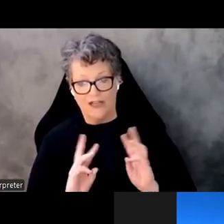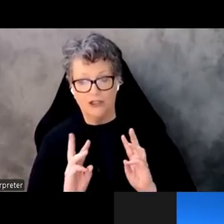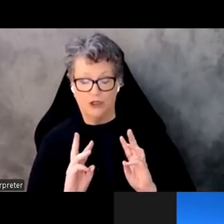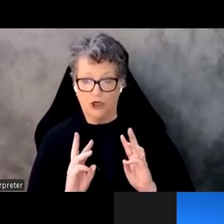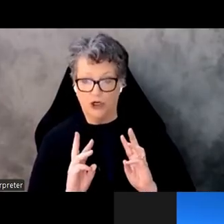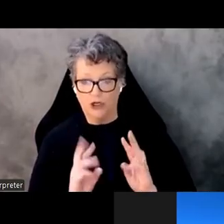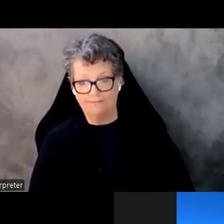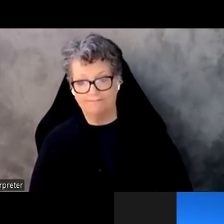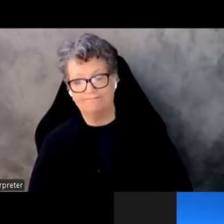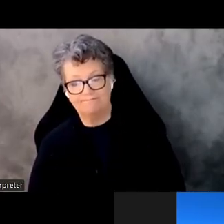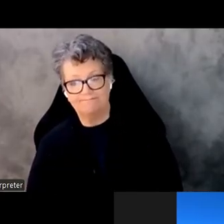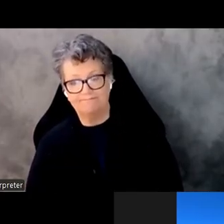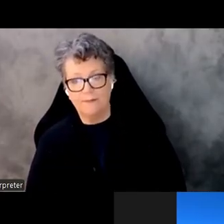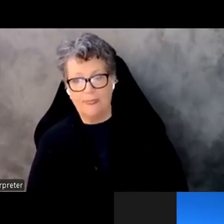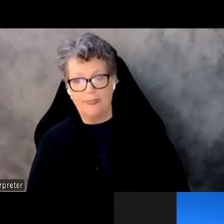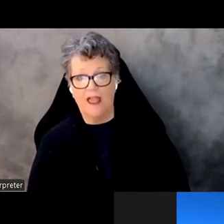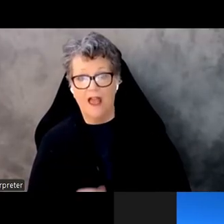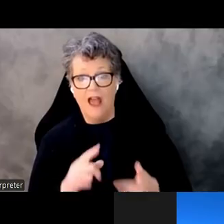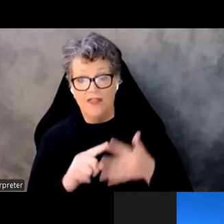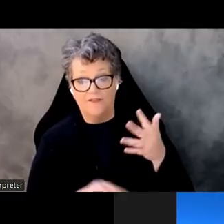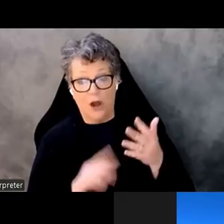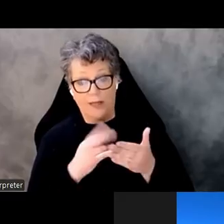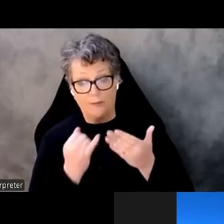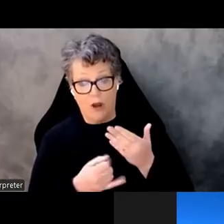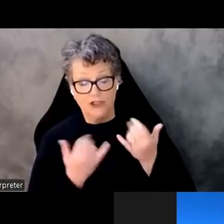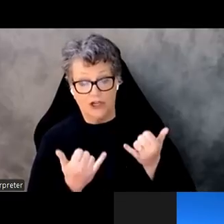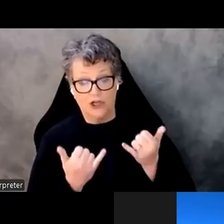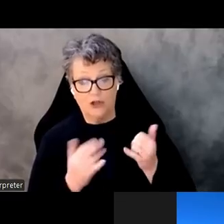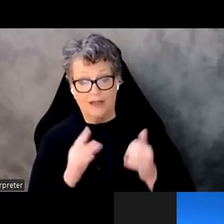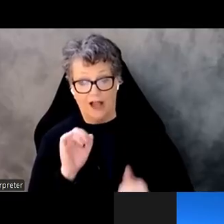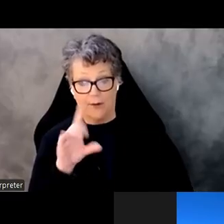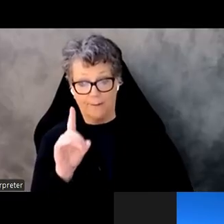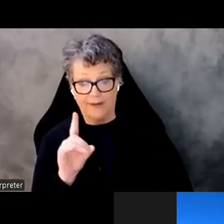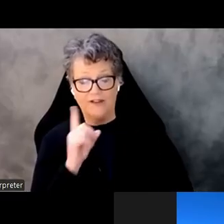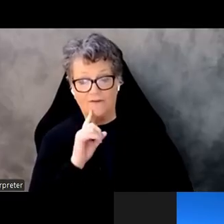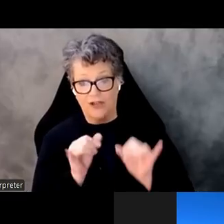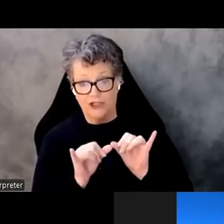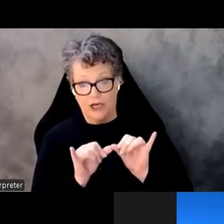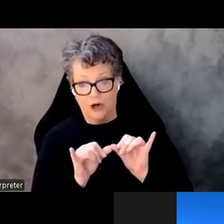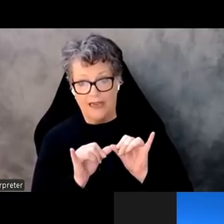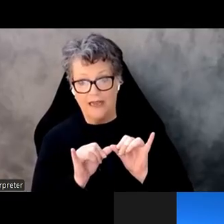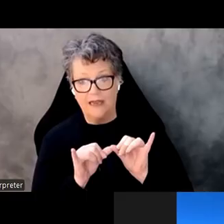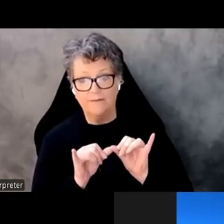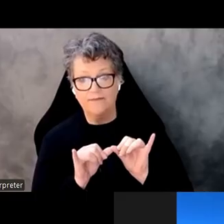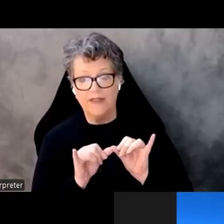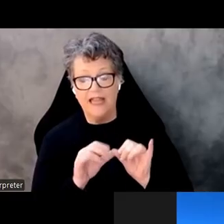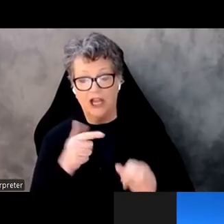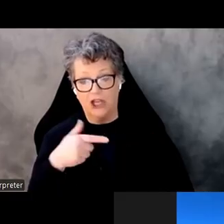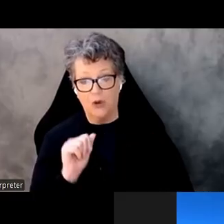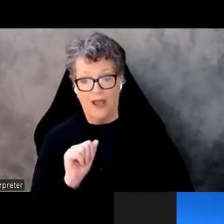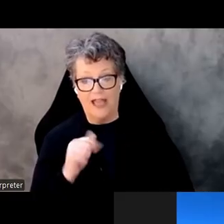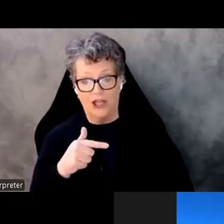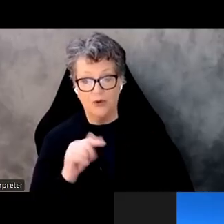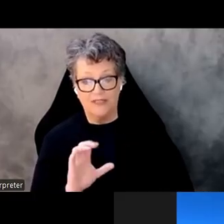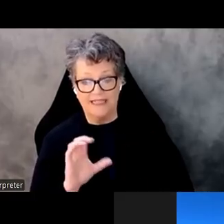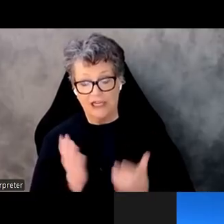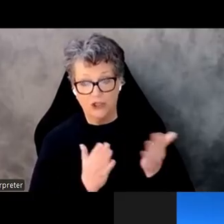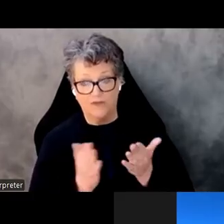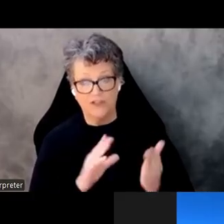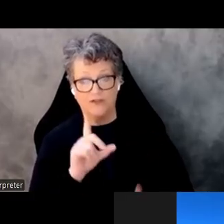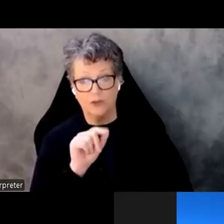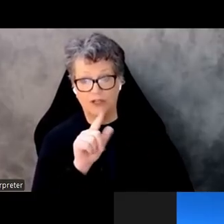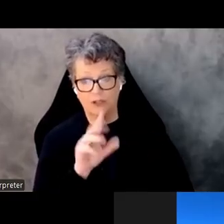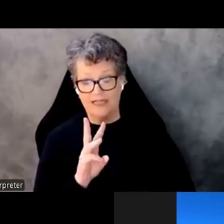well. The following project is currently out for bid for engineering. It is the QA/QC services for the